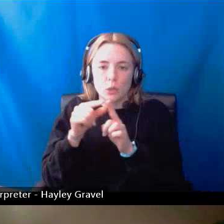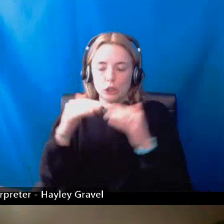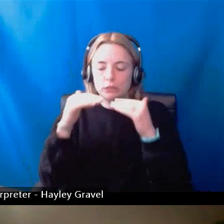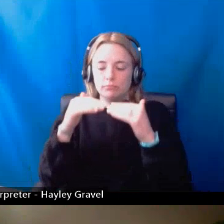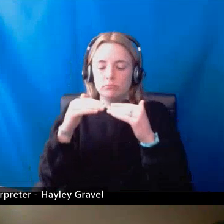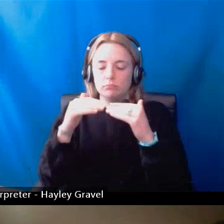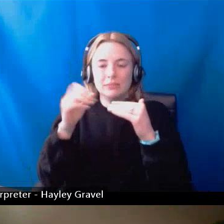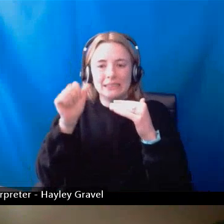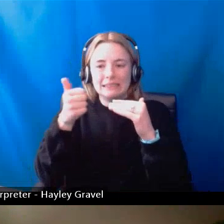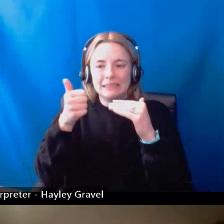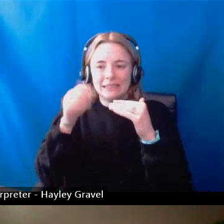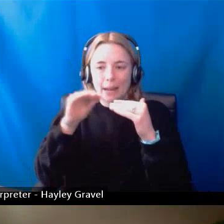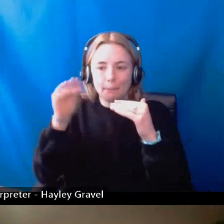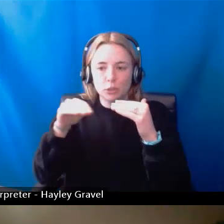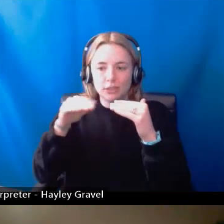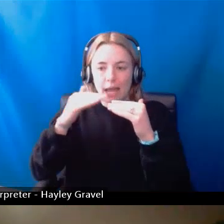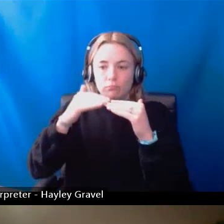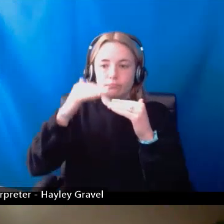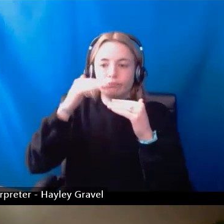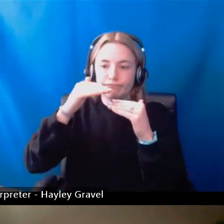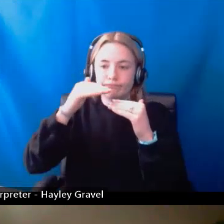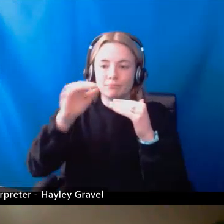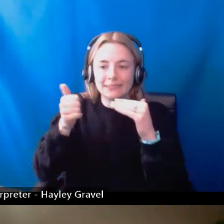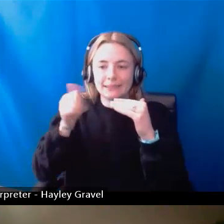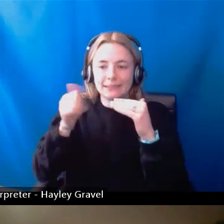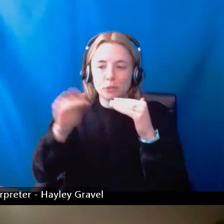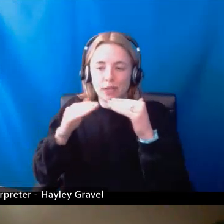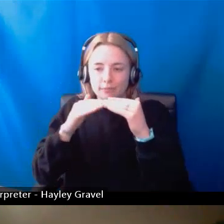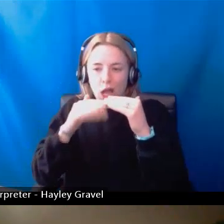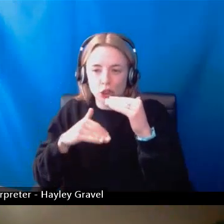Okay. We will meet back at 6:30. If you need me, you know where